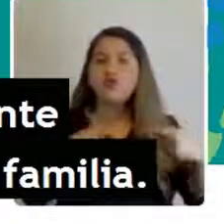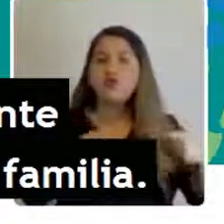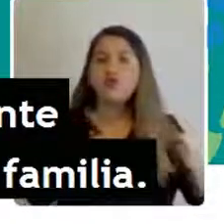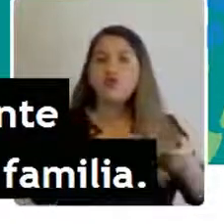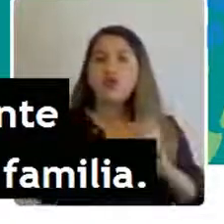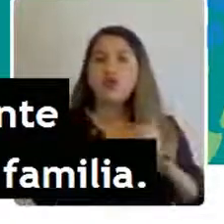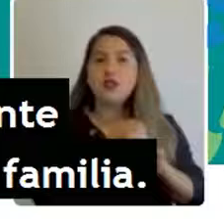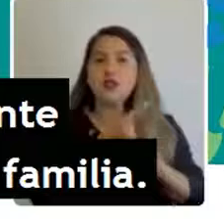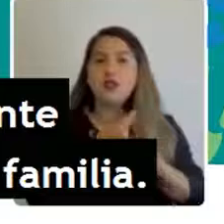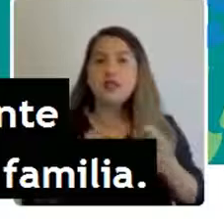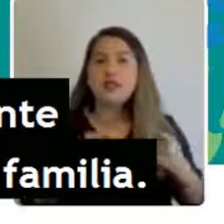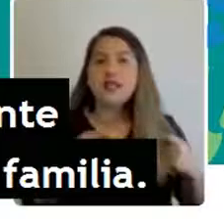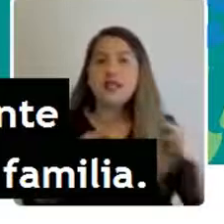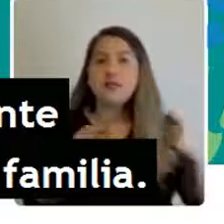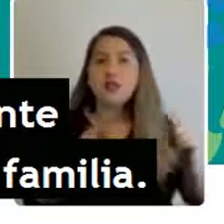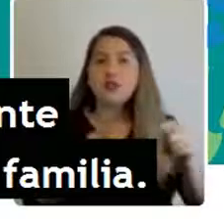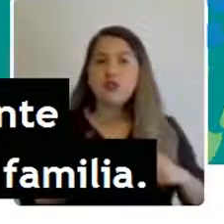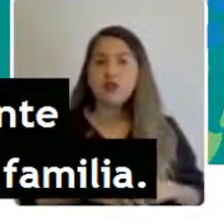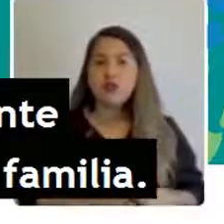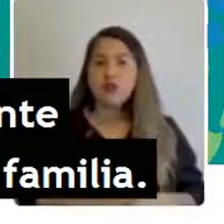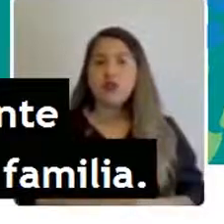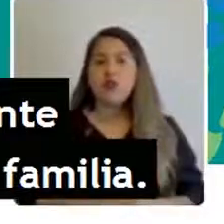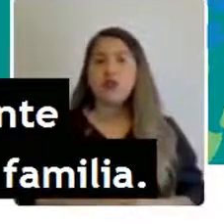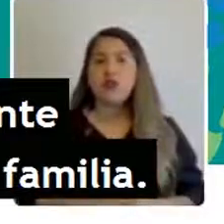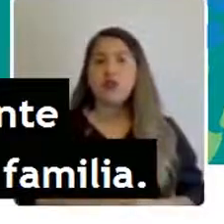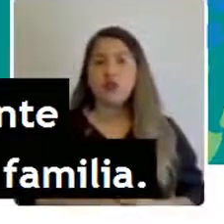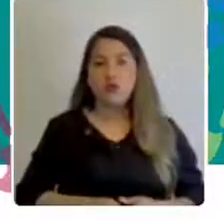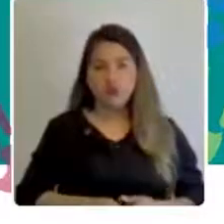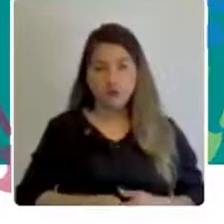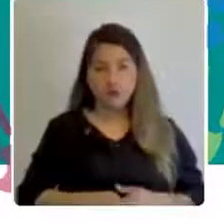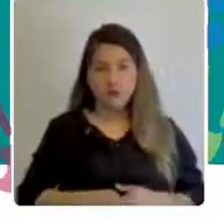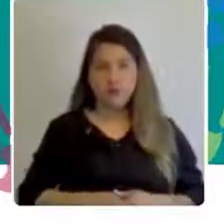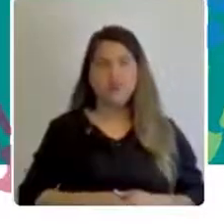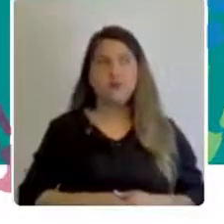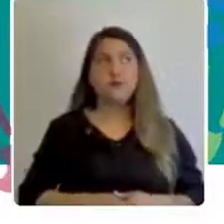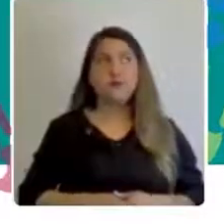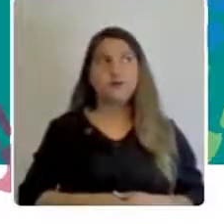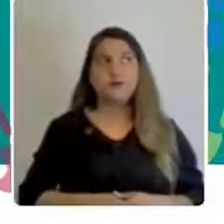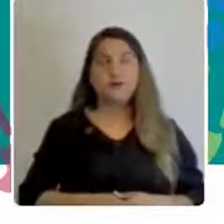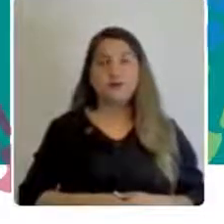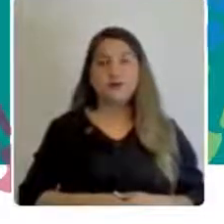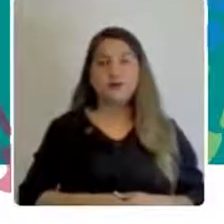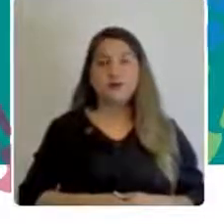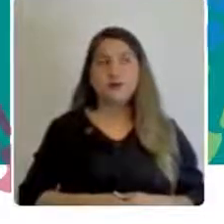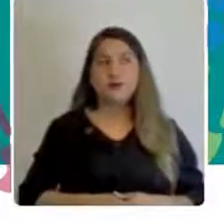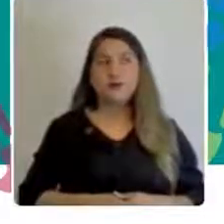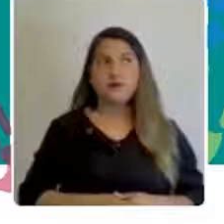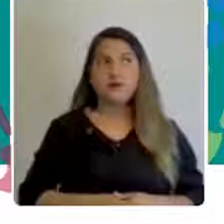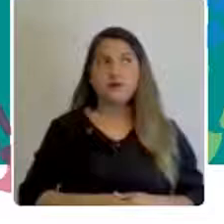of the patient and the family that is affected by the disease.